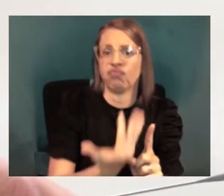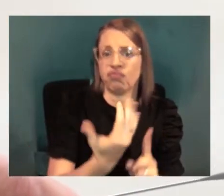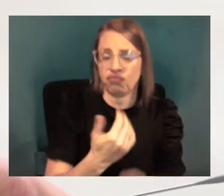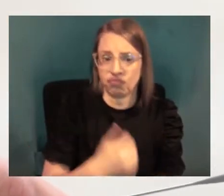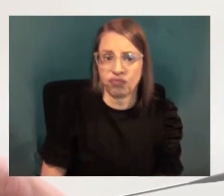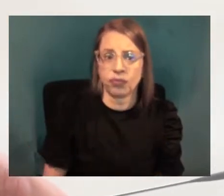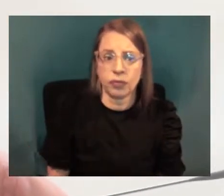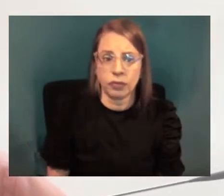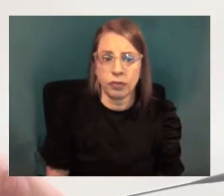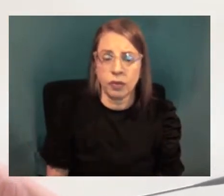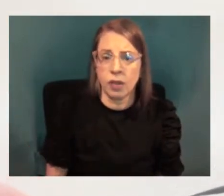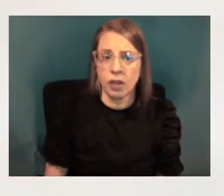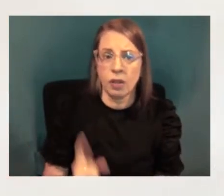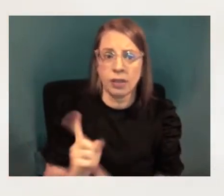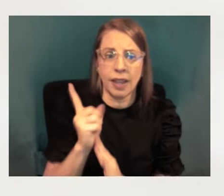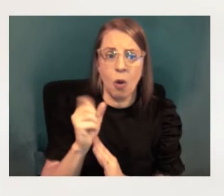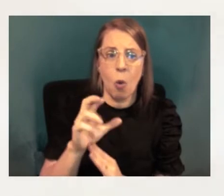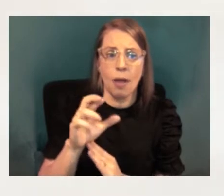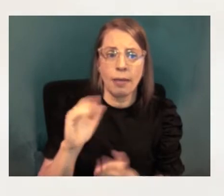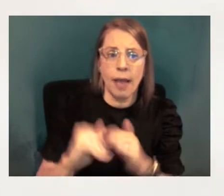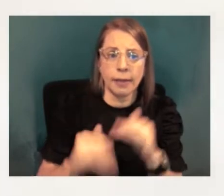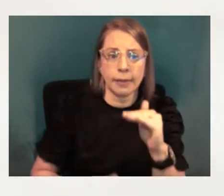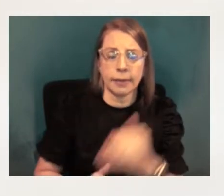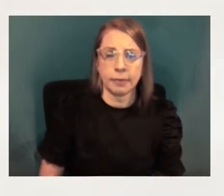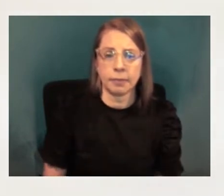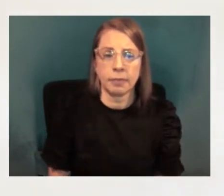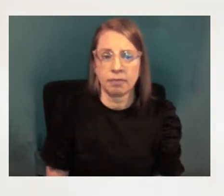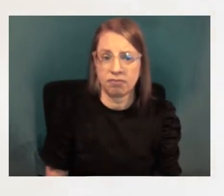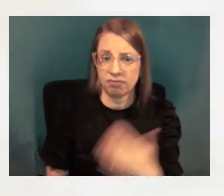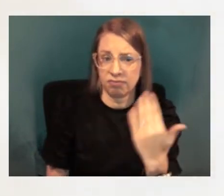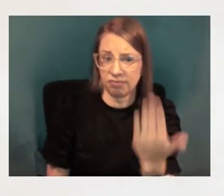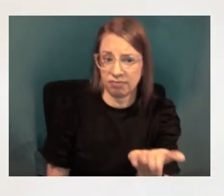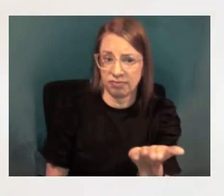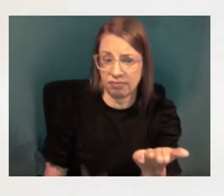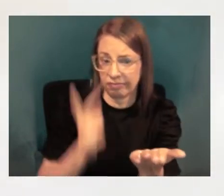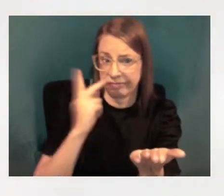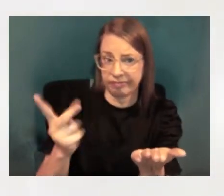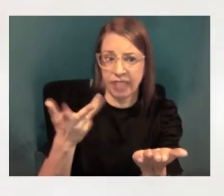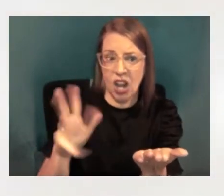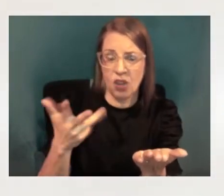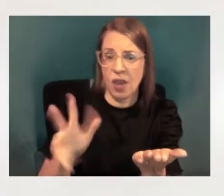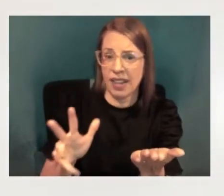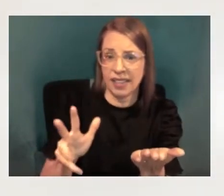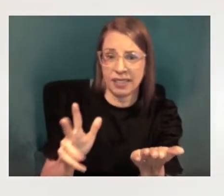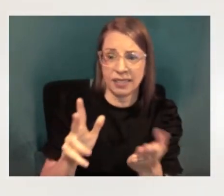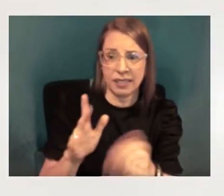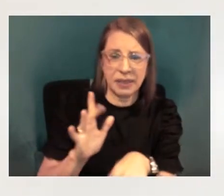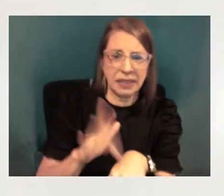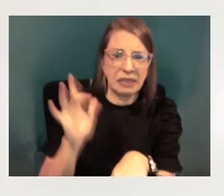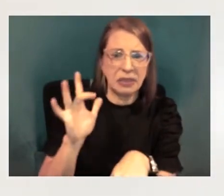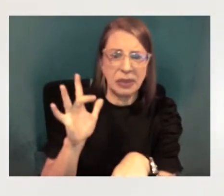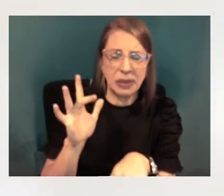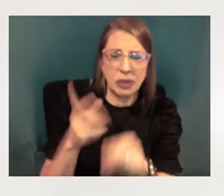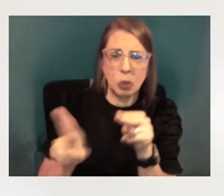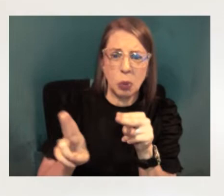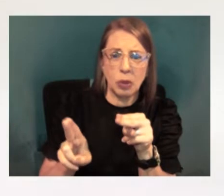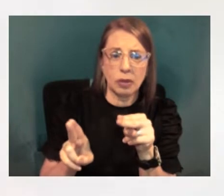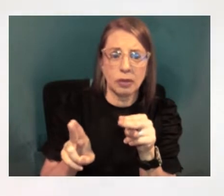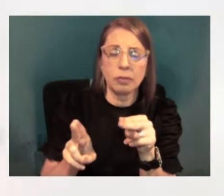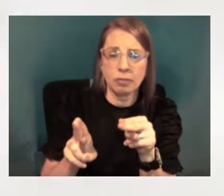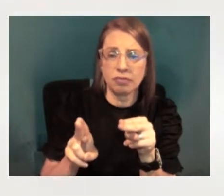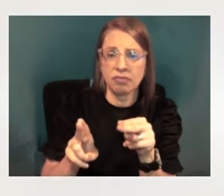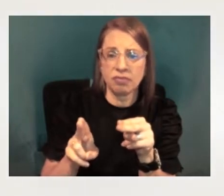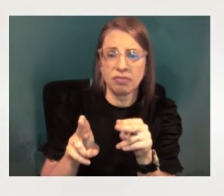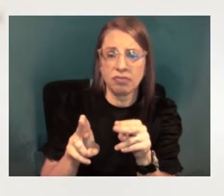or less. So you can see already just that brief touch, the flesh of the hot dog is very